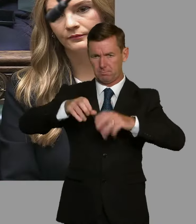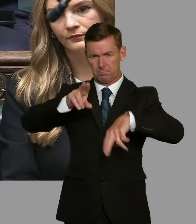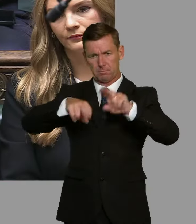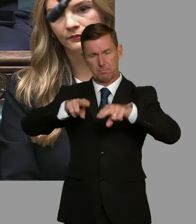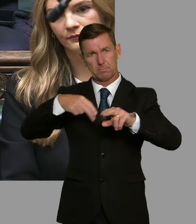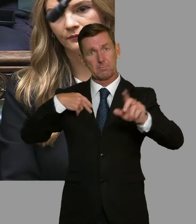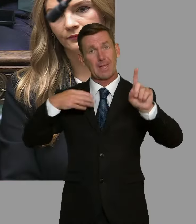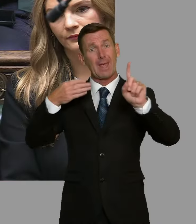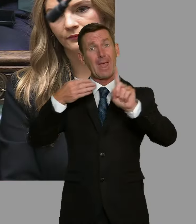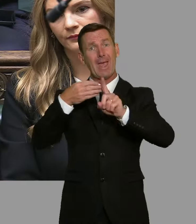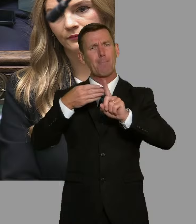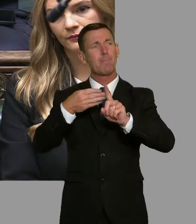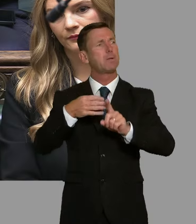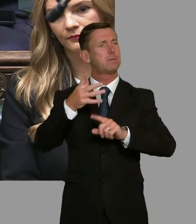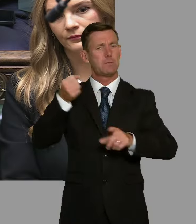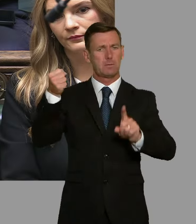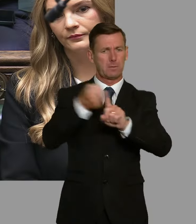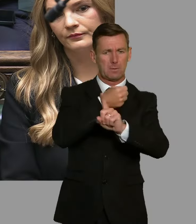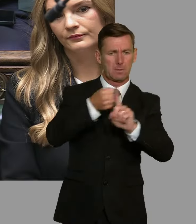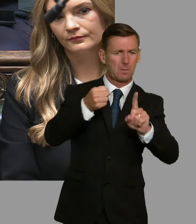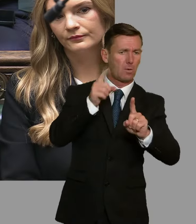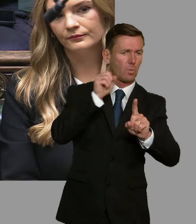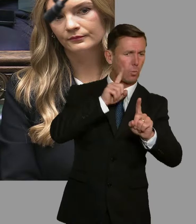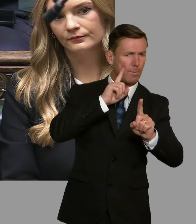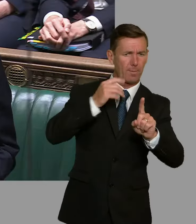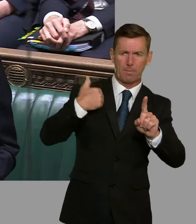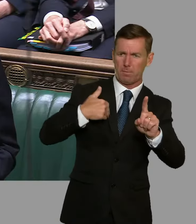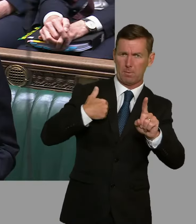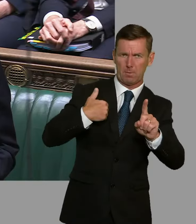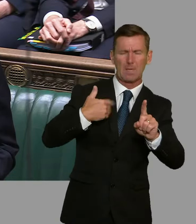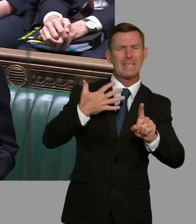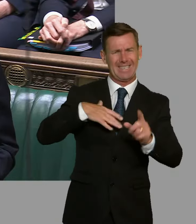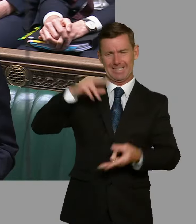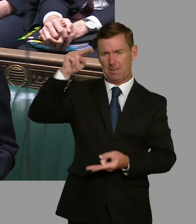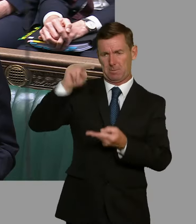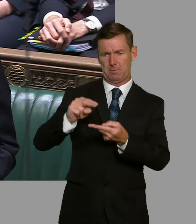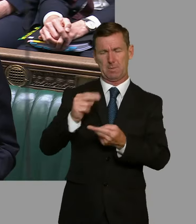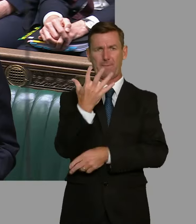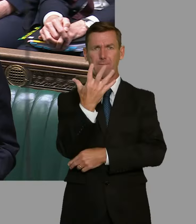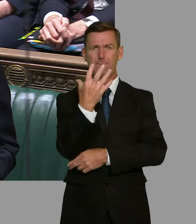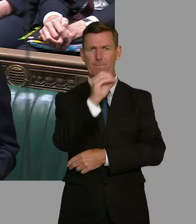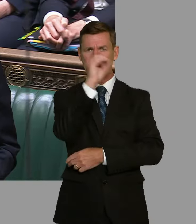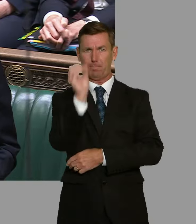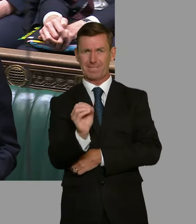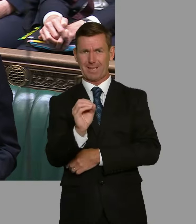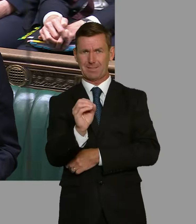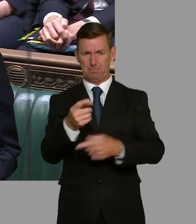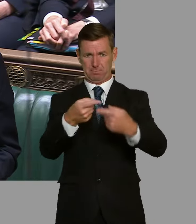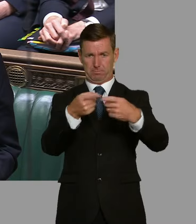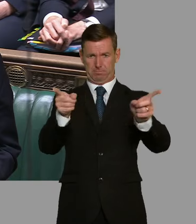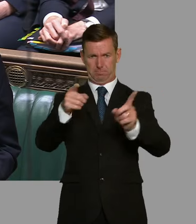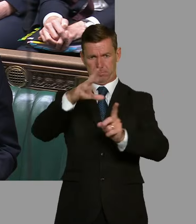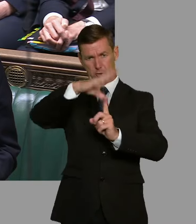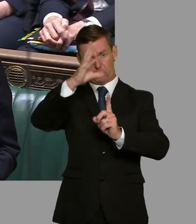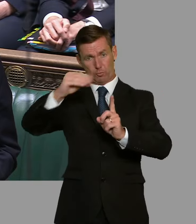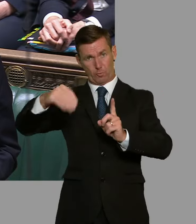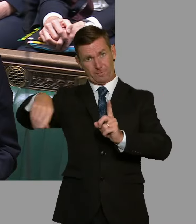about the prison system. The party opposite left the prison system on the brink of collapse. routinely operating